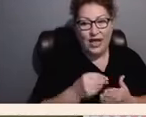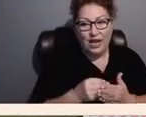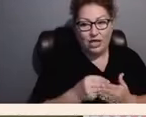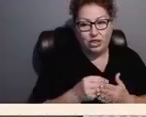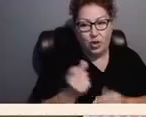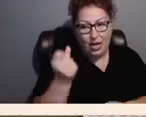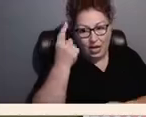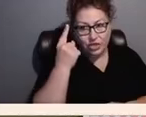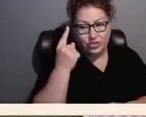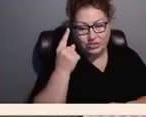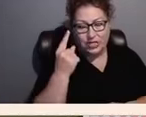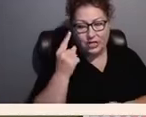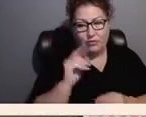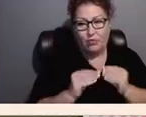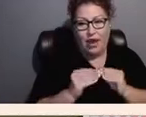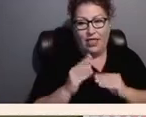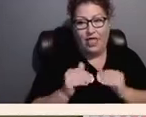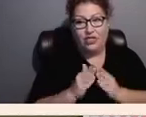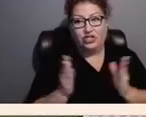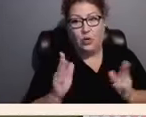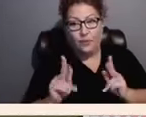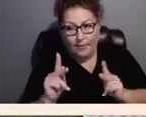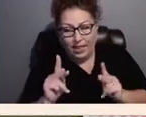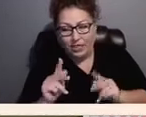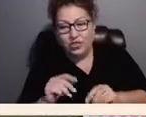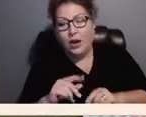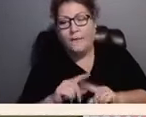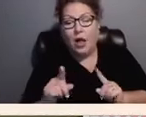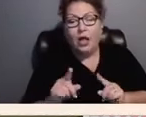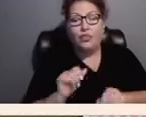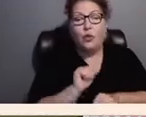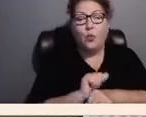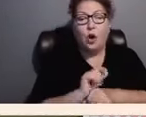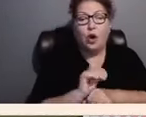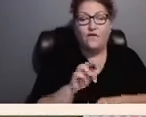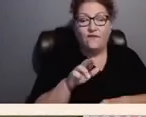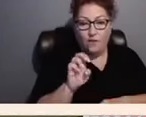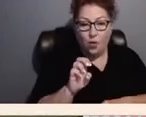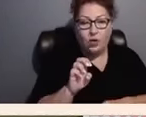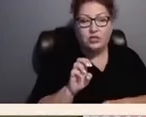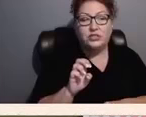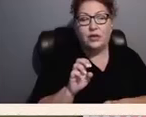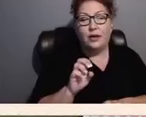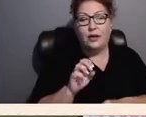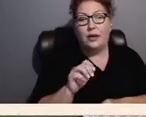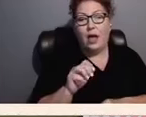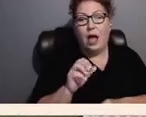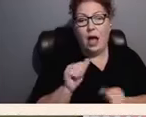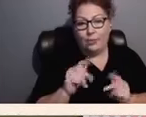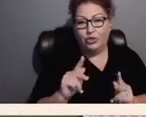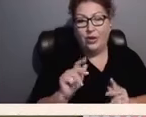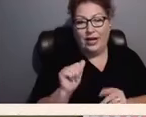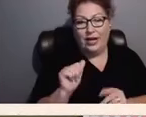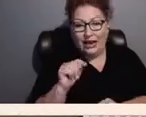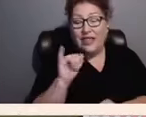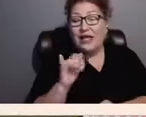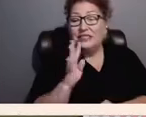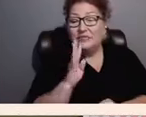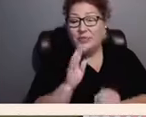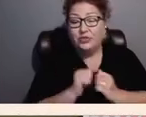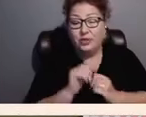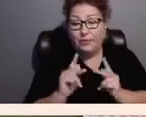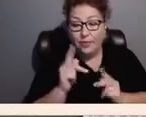general population. But the Workforce Innovation Opportunity Act speaks of this for people in general, that if you have that bad credit,